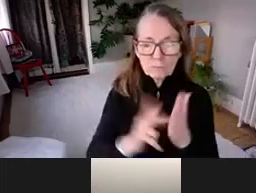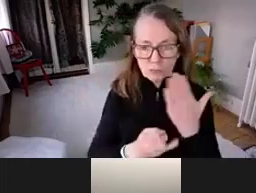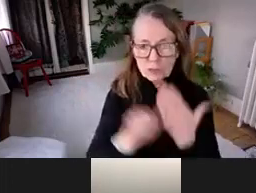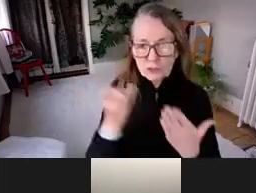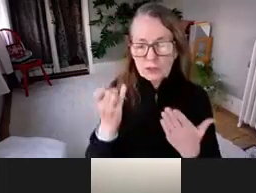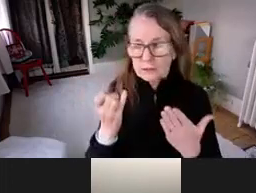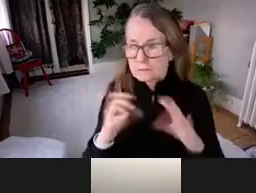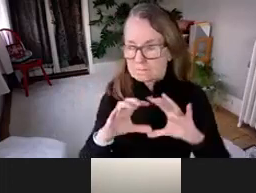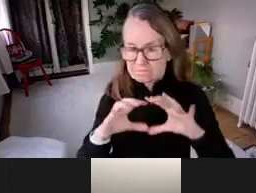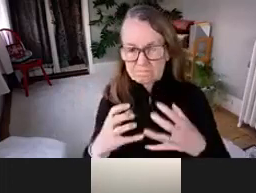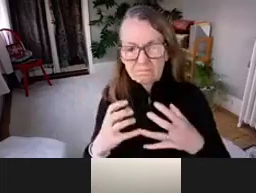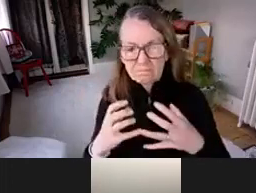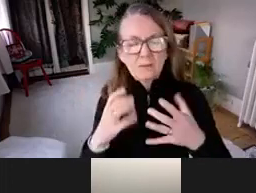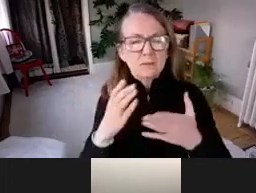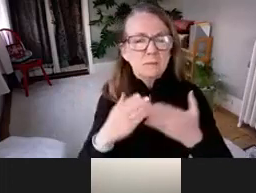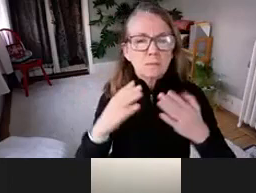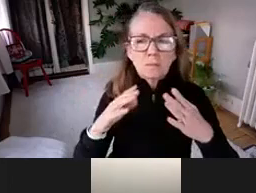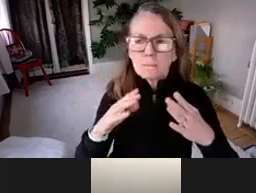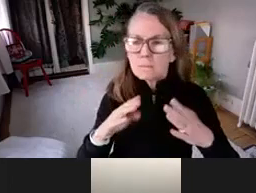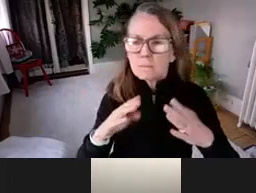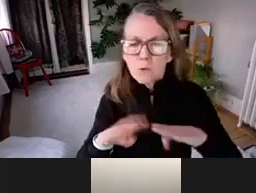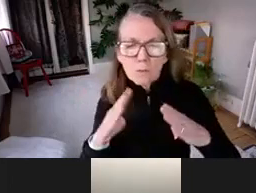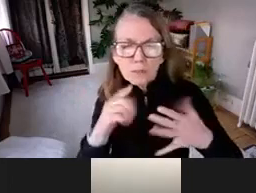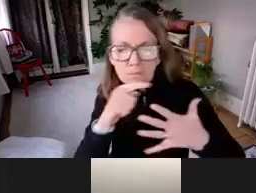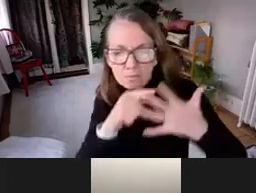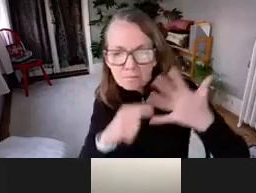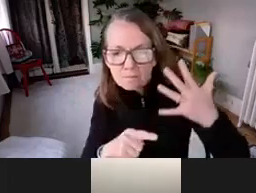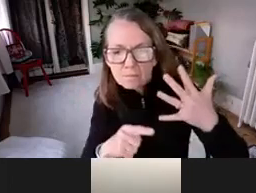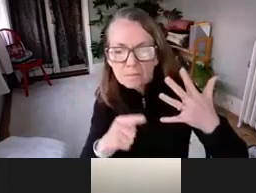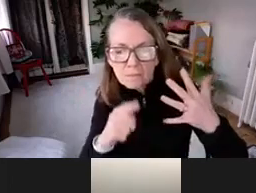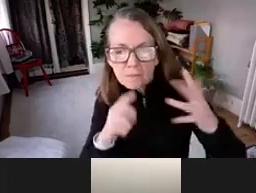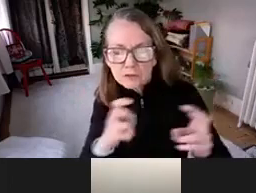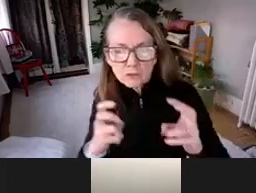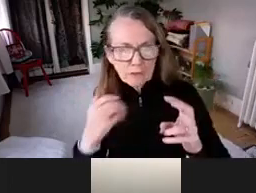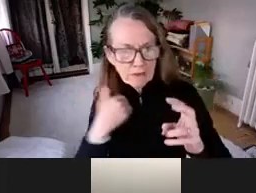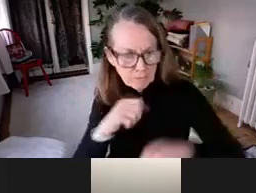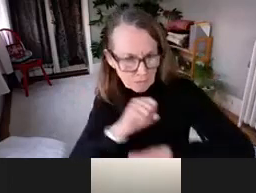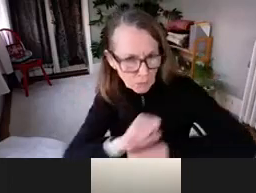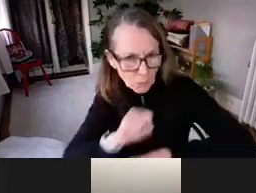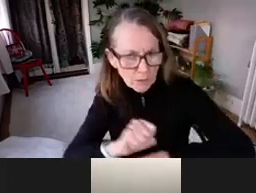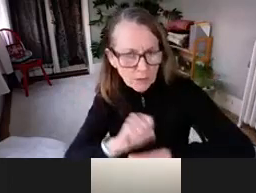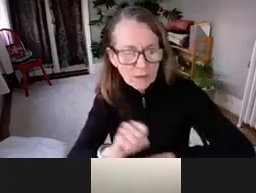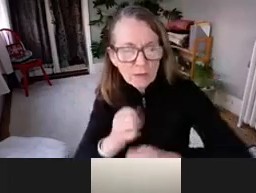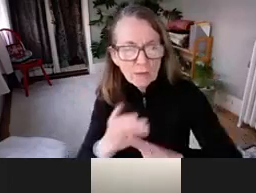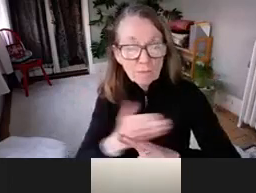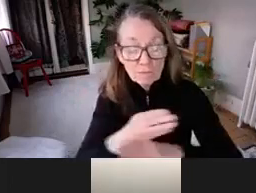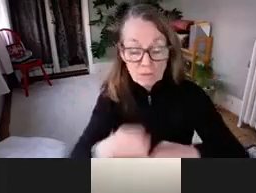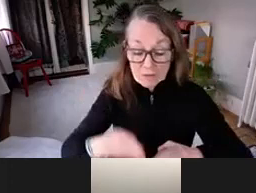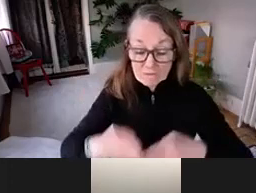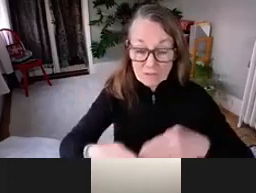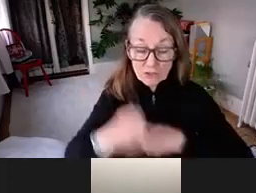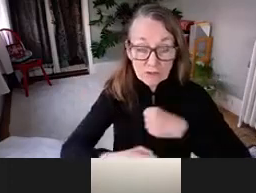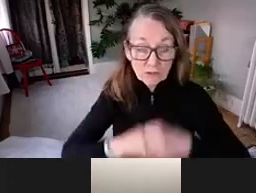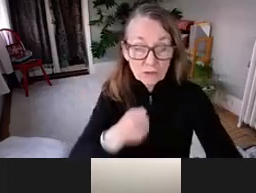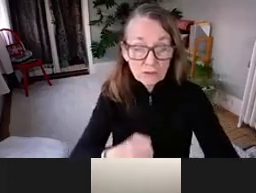and some of the open items they had been working on before they were finishing up the year.